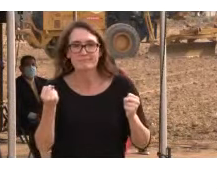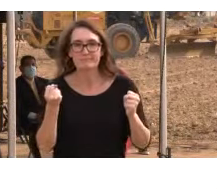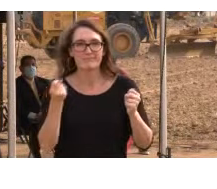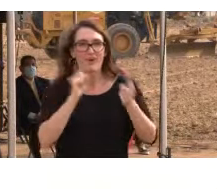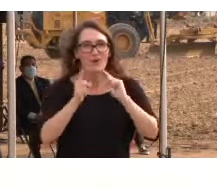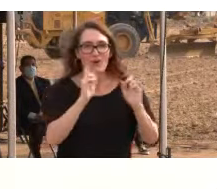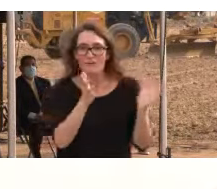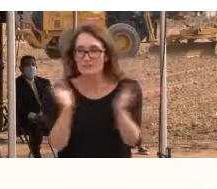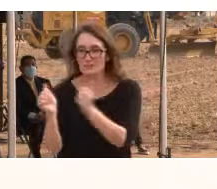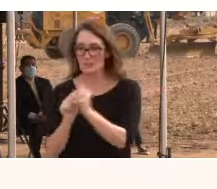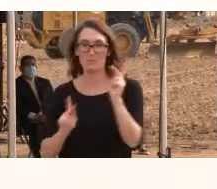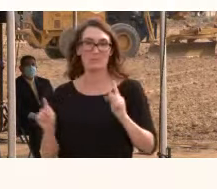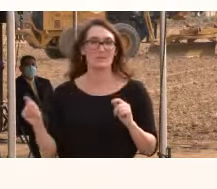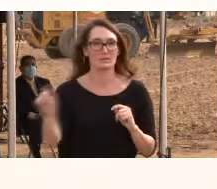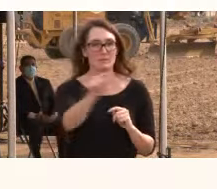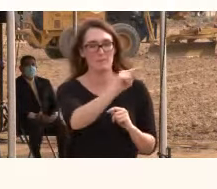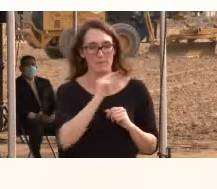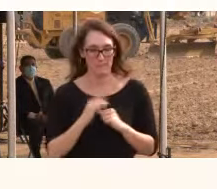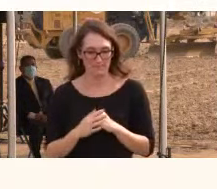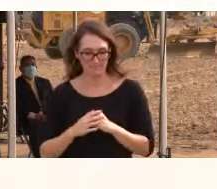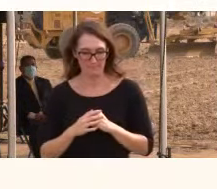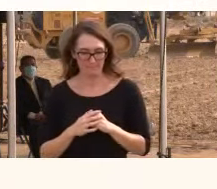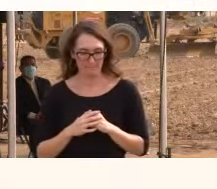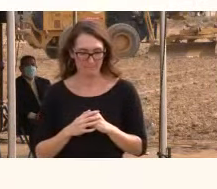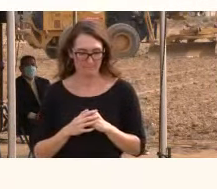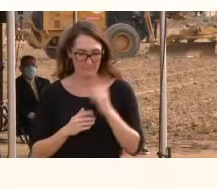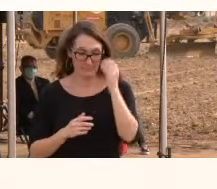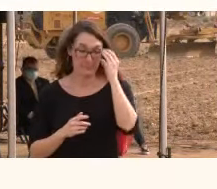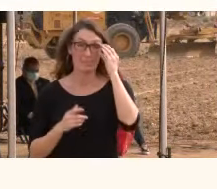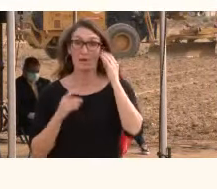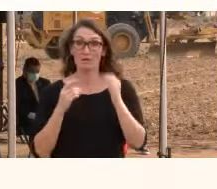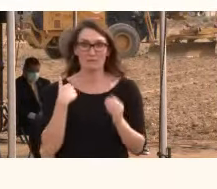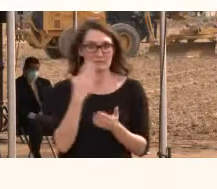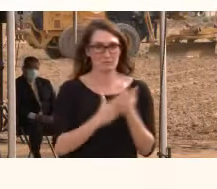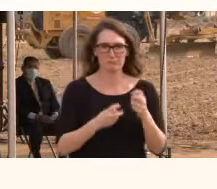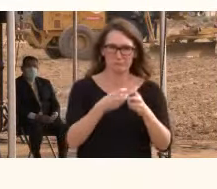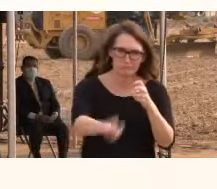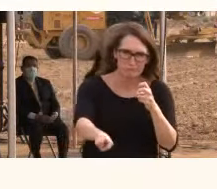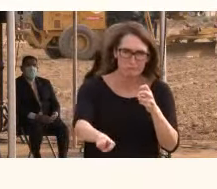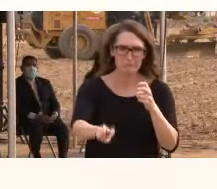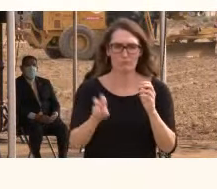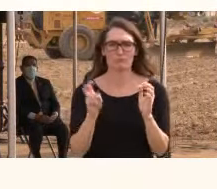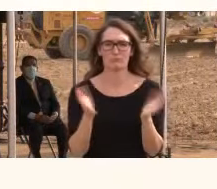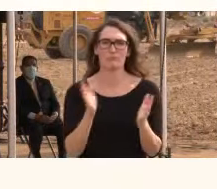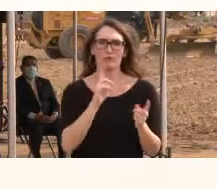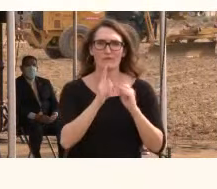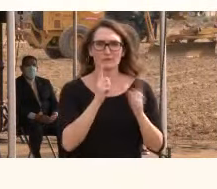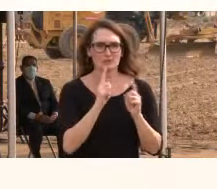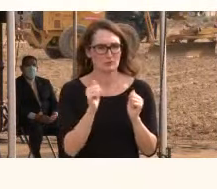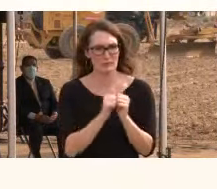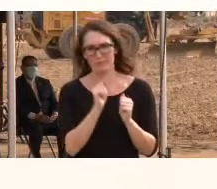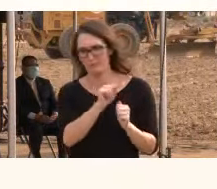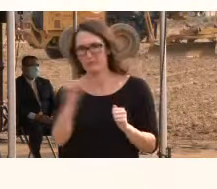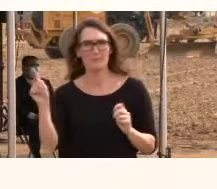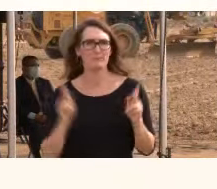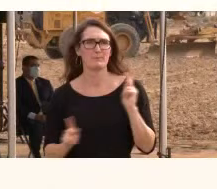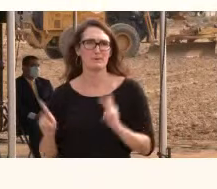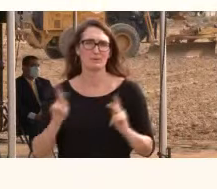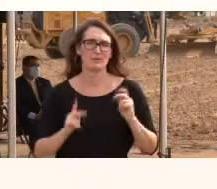community. I can tell you that I've had some really tough conversations, some long conversations,